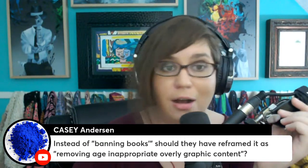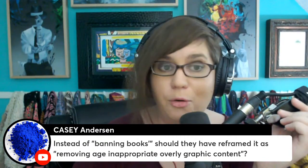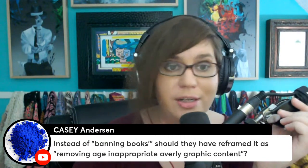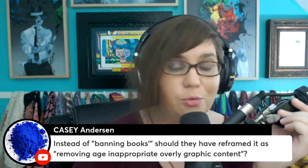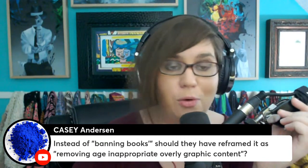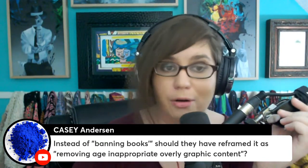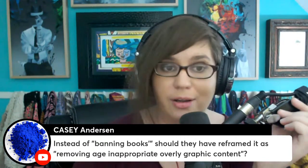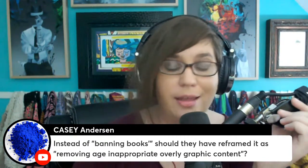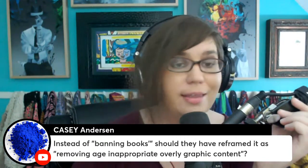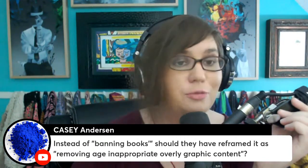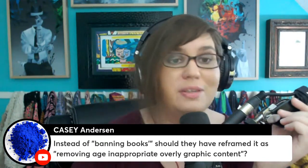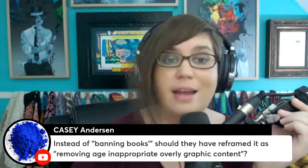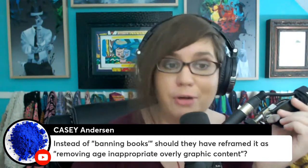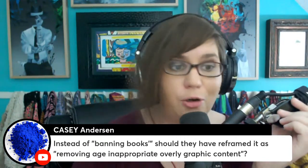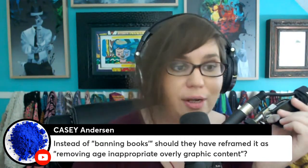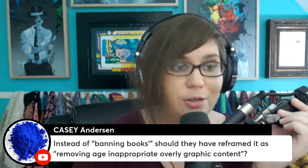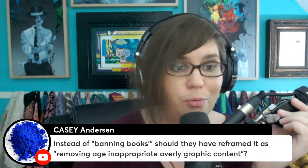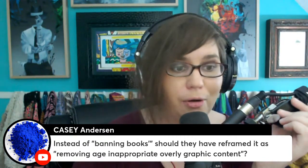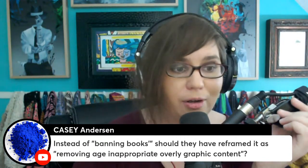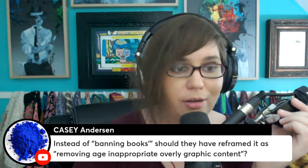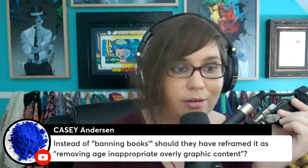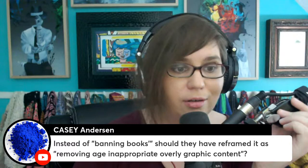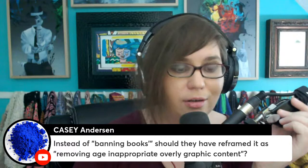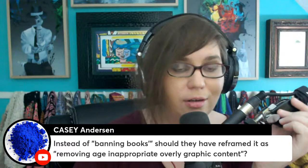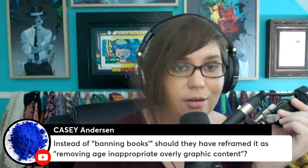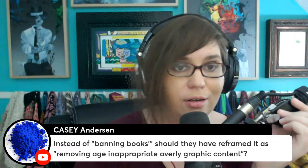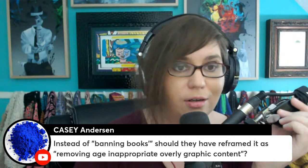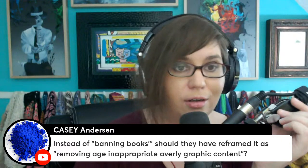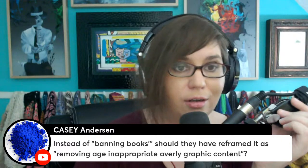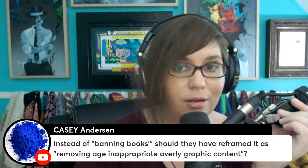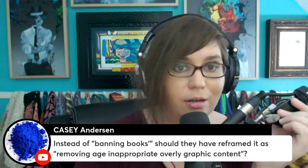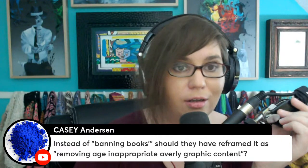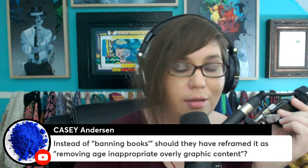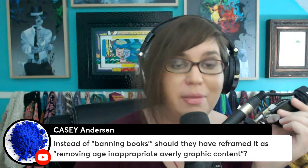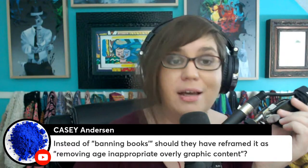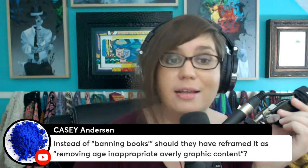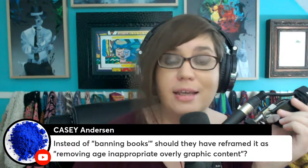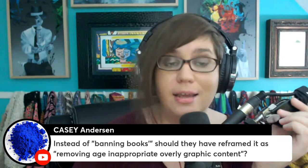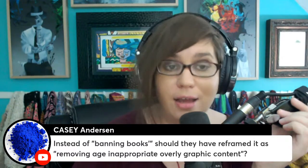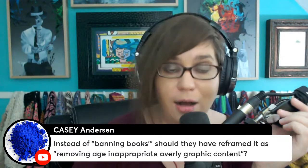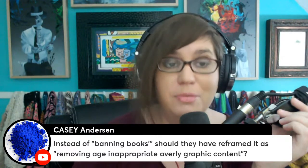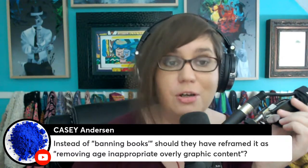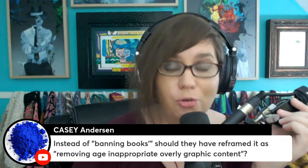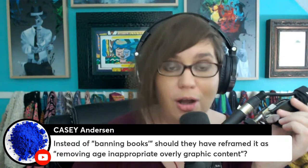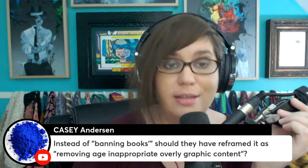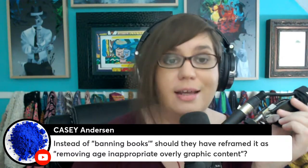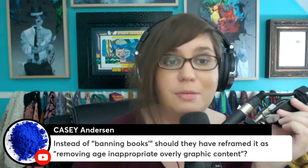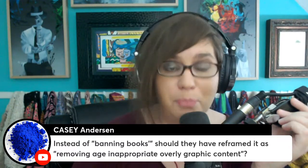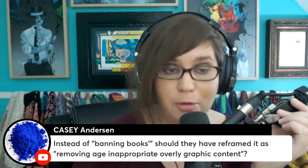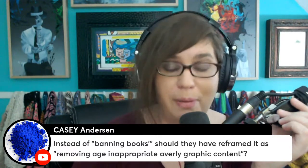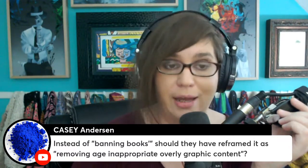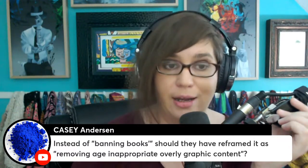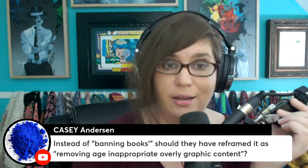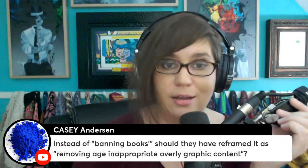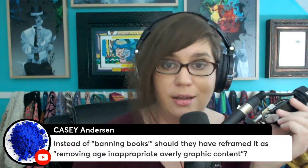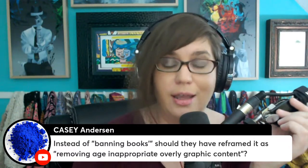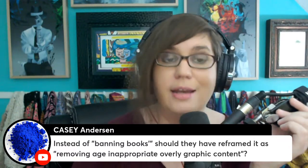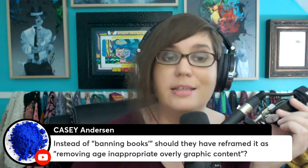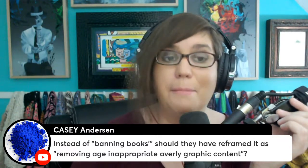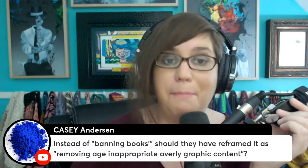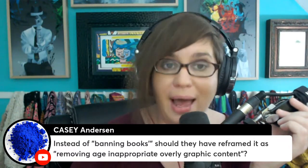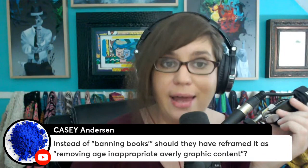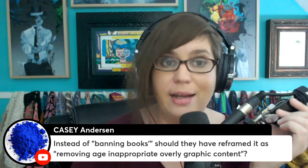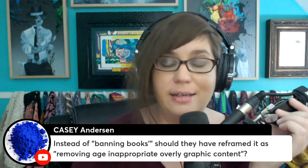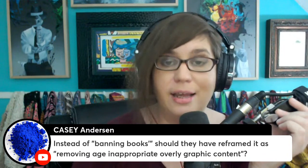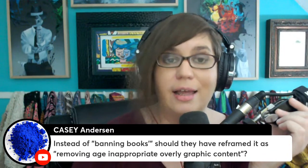is not going to work. This was never going to work, because it comes across as book banning. It